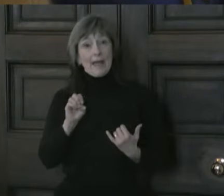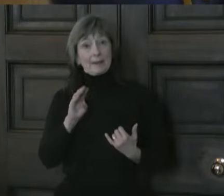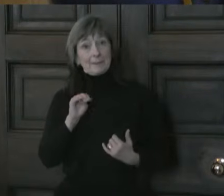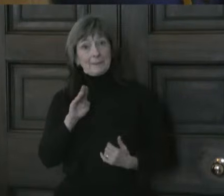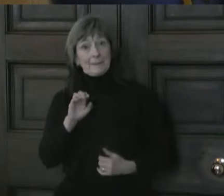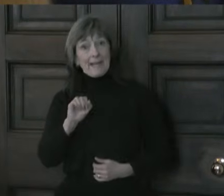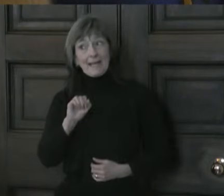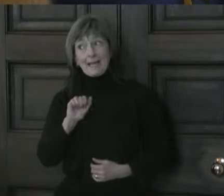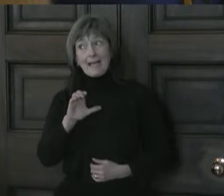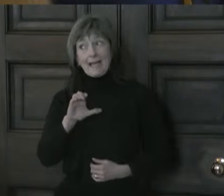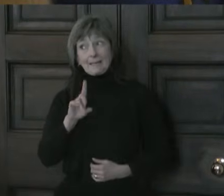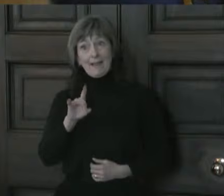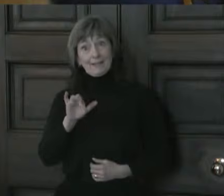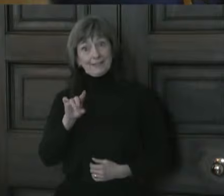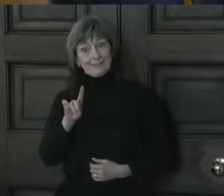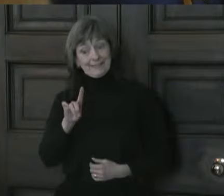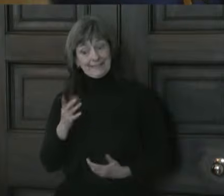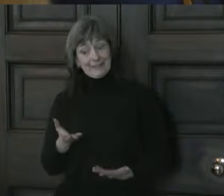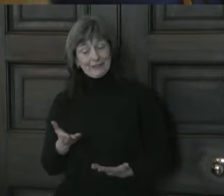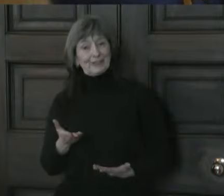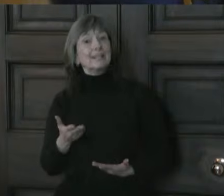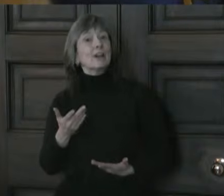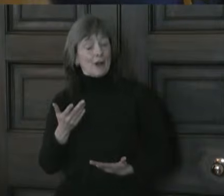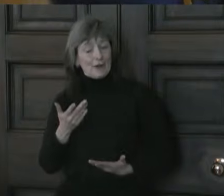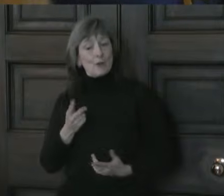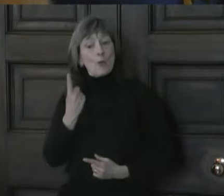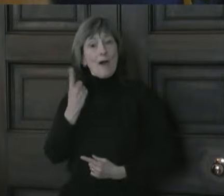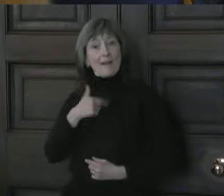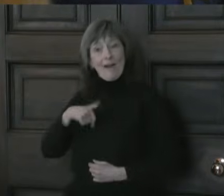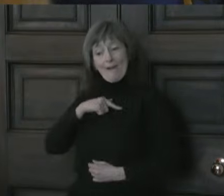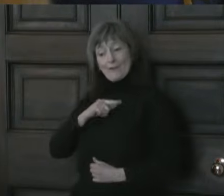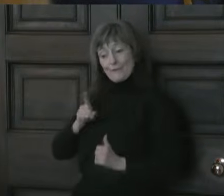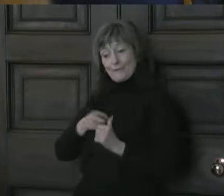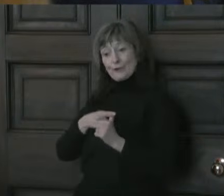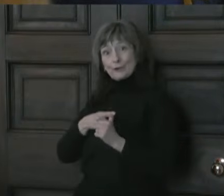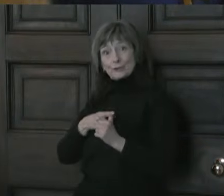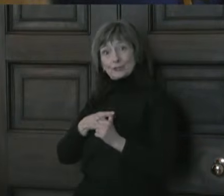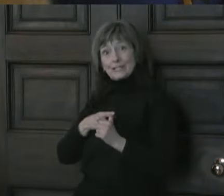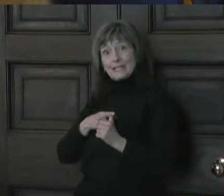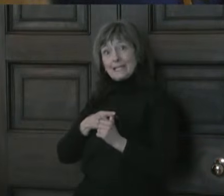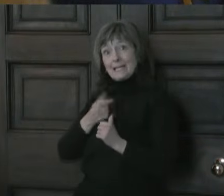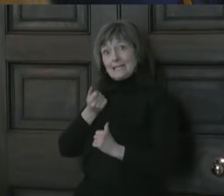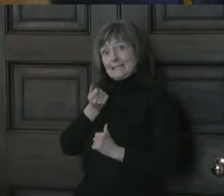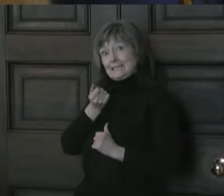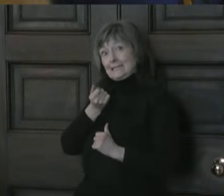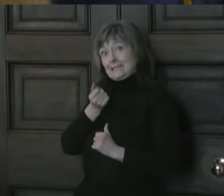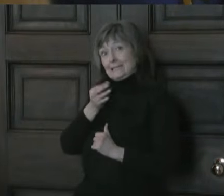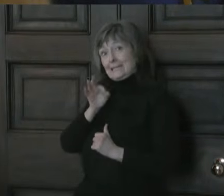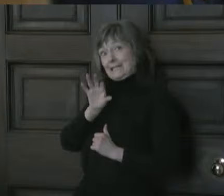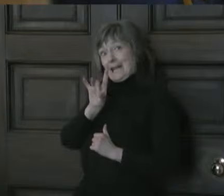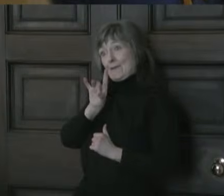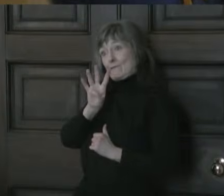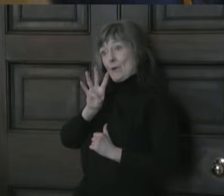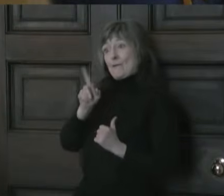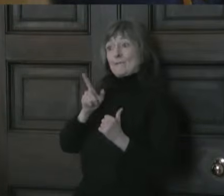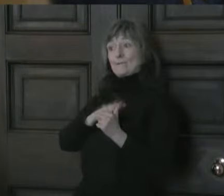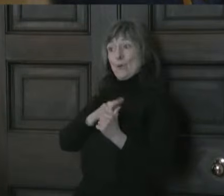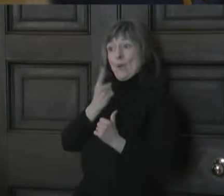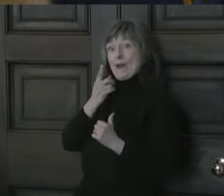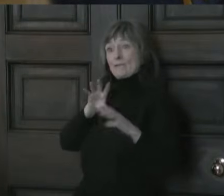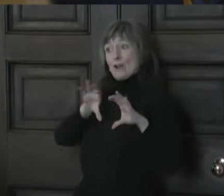us. She was one of the first recipients of the Order of Newfoundland back in 1984. Welcome.